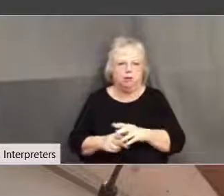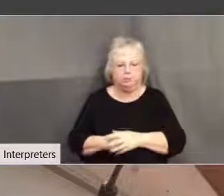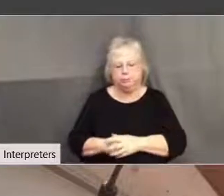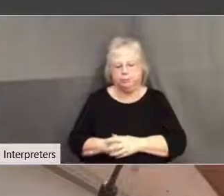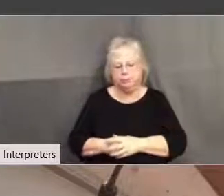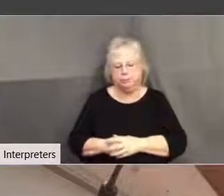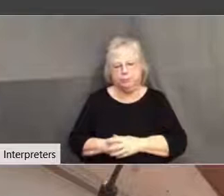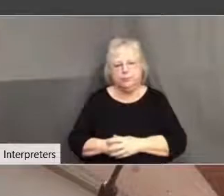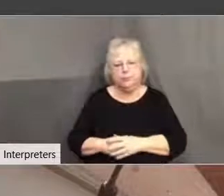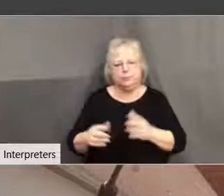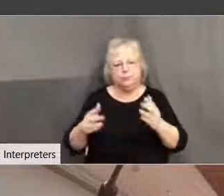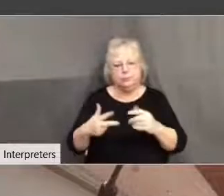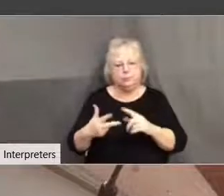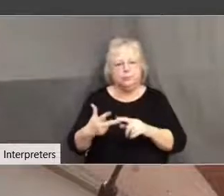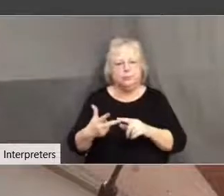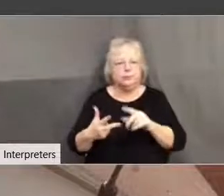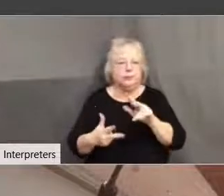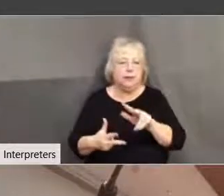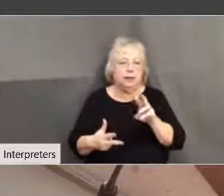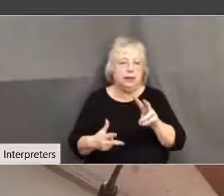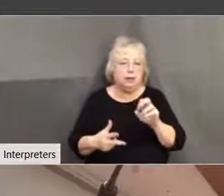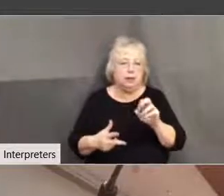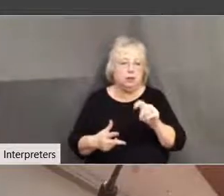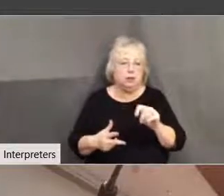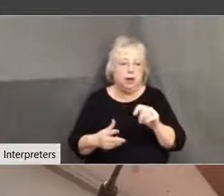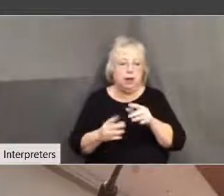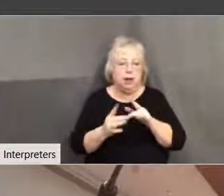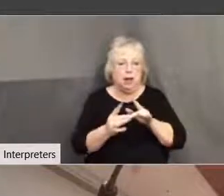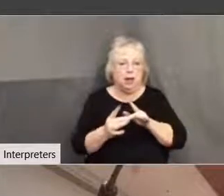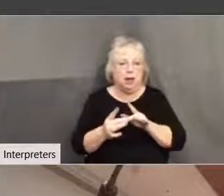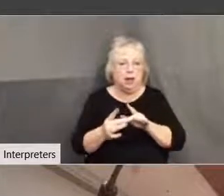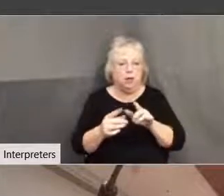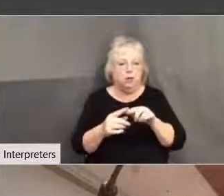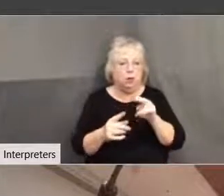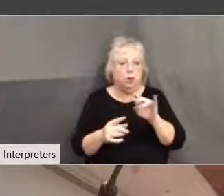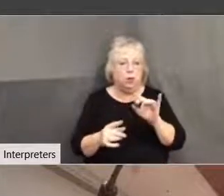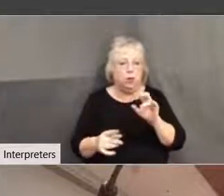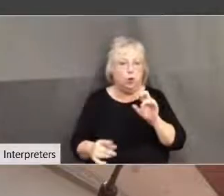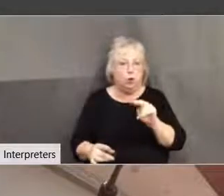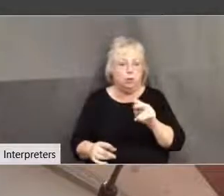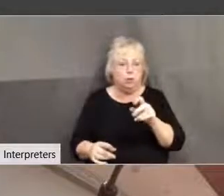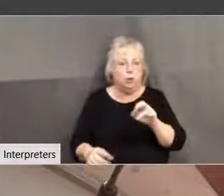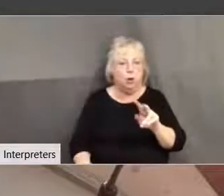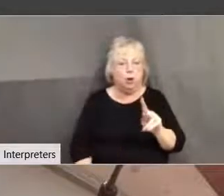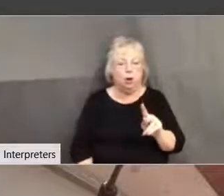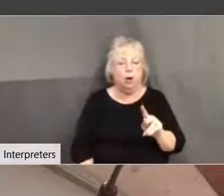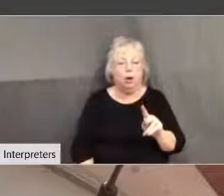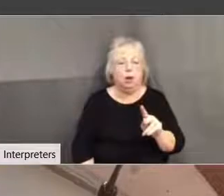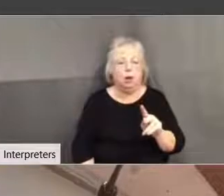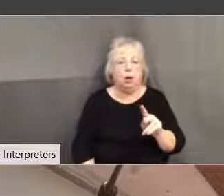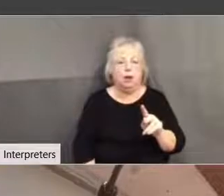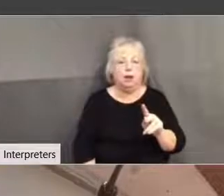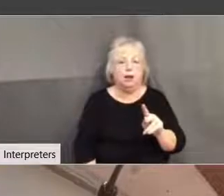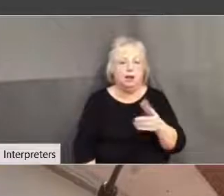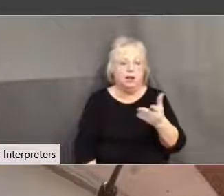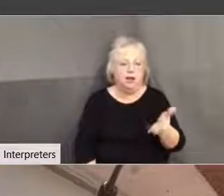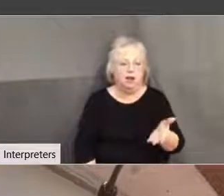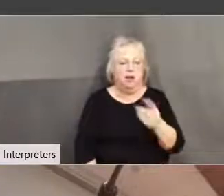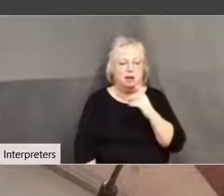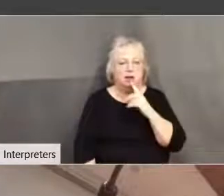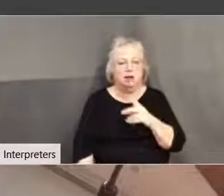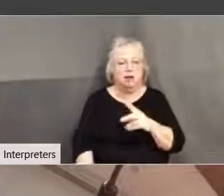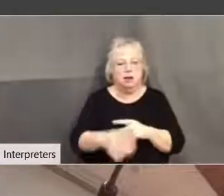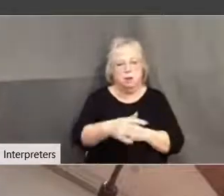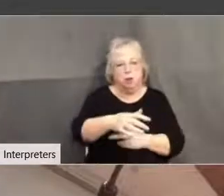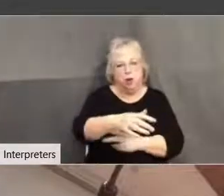Also on 36th Street, leading up to Union Park, there is a bridge, of course,